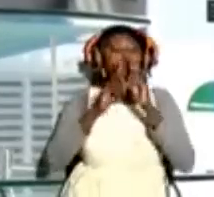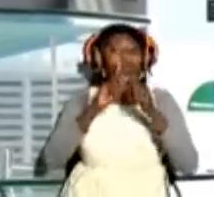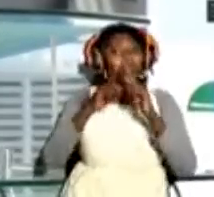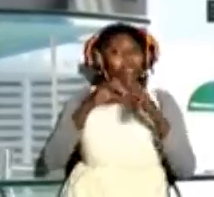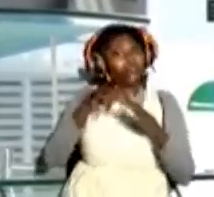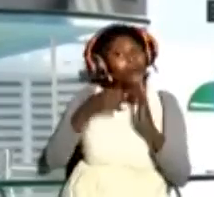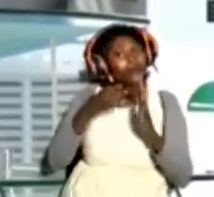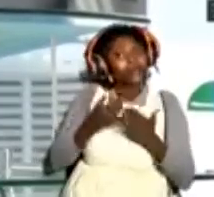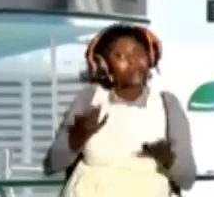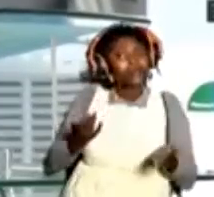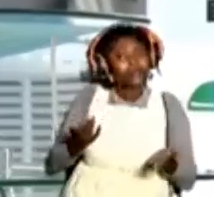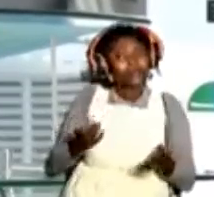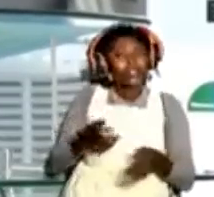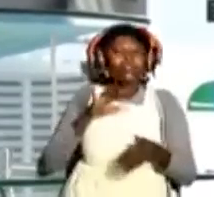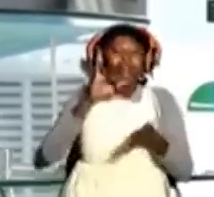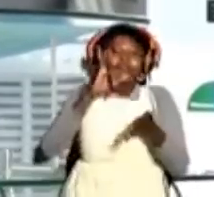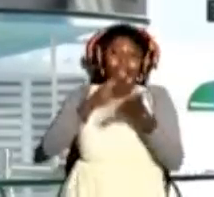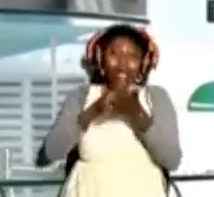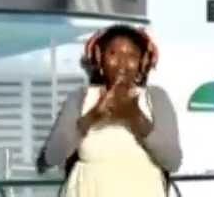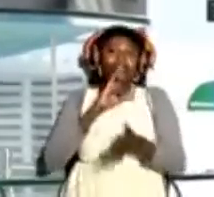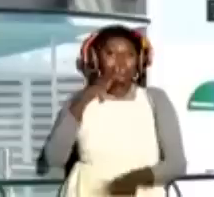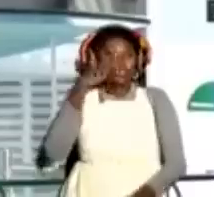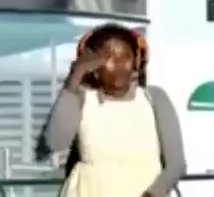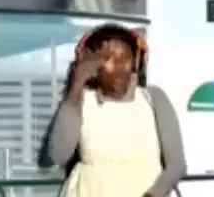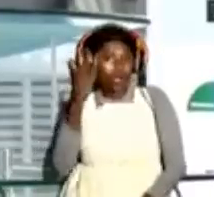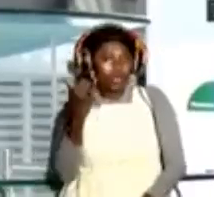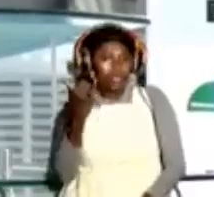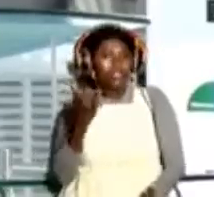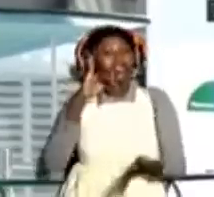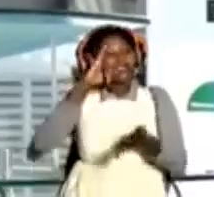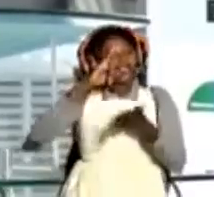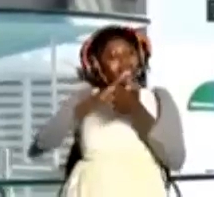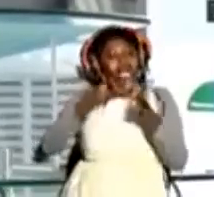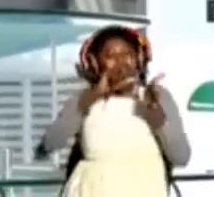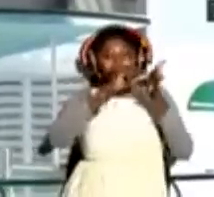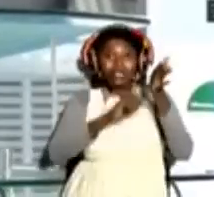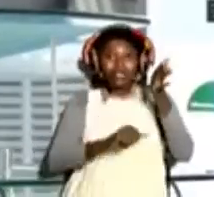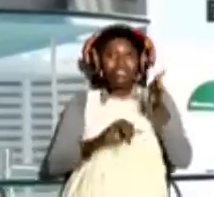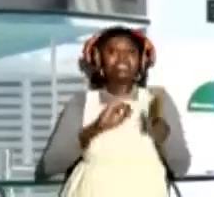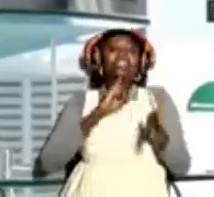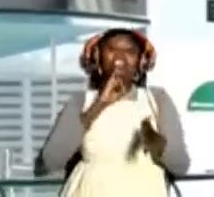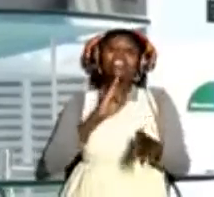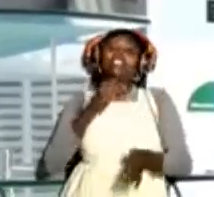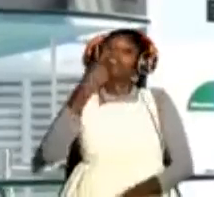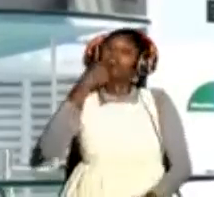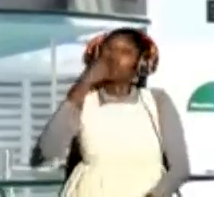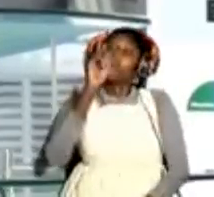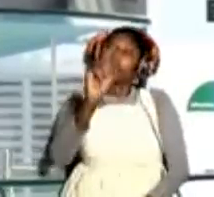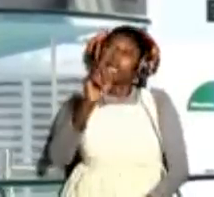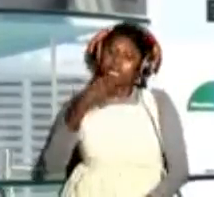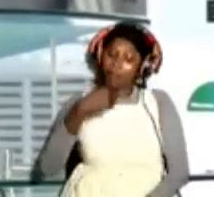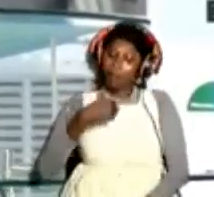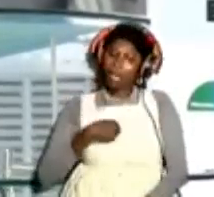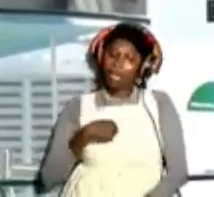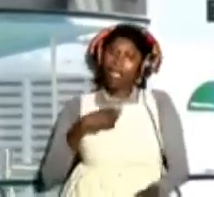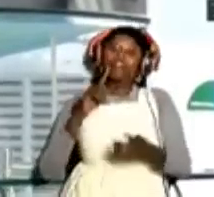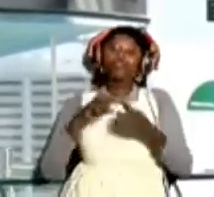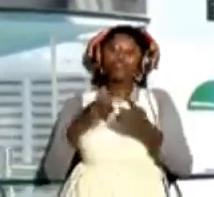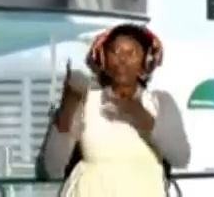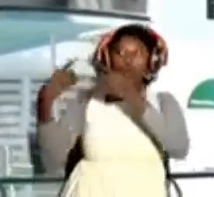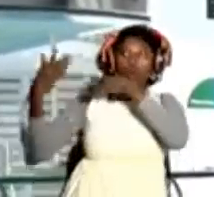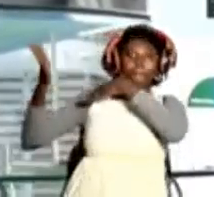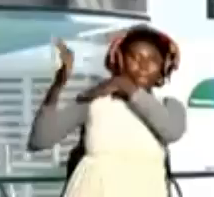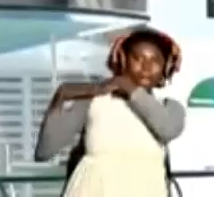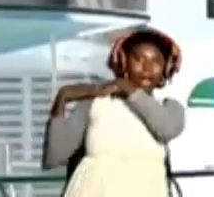about? So that's why this passage is compelling me to go